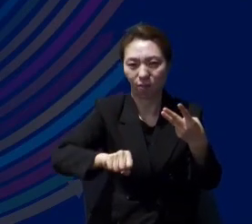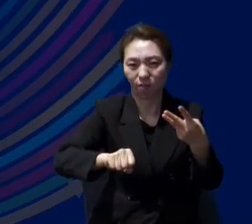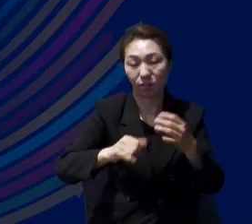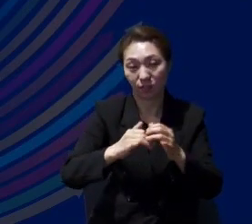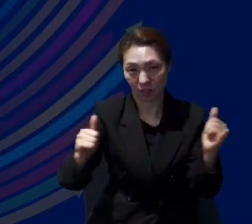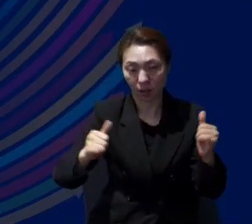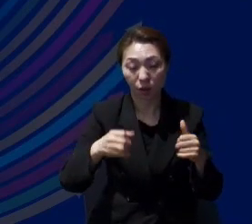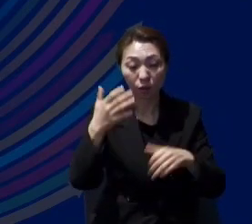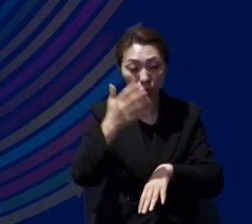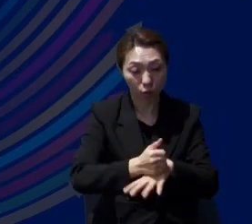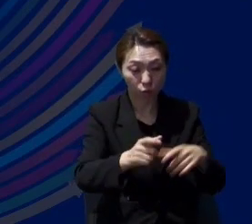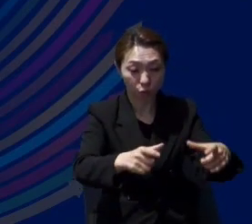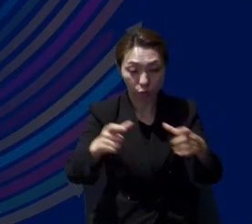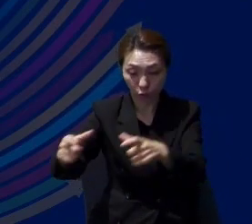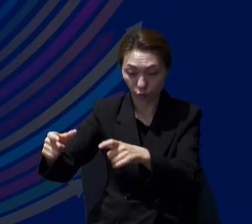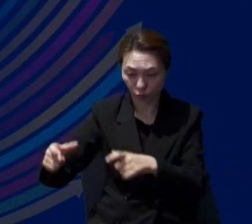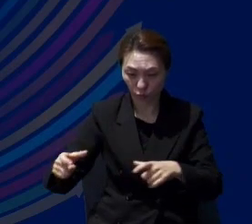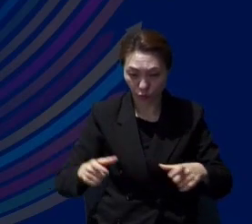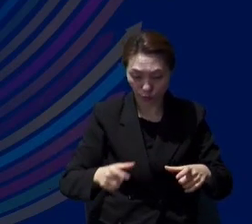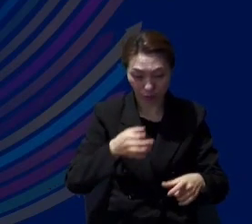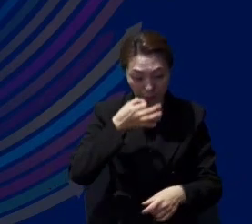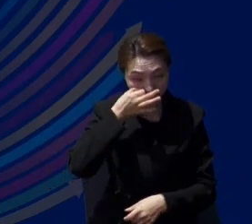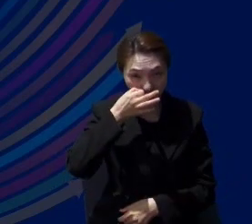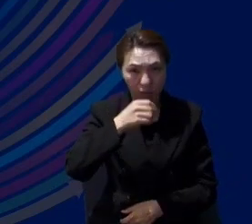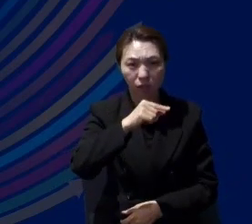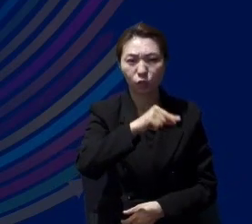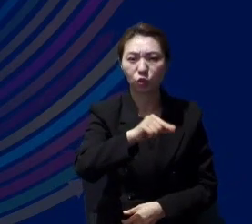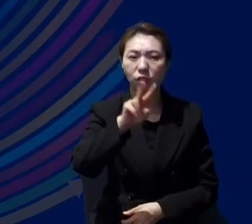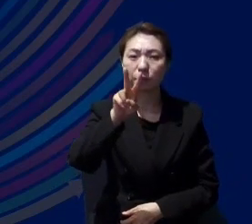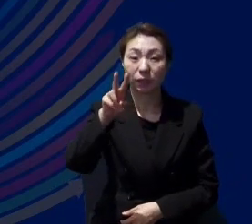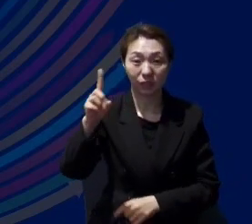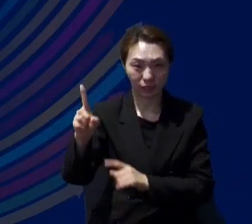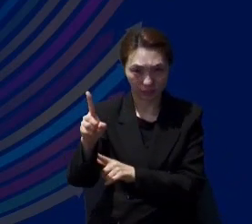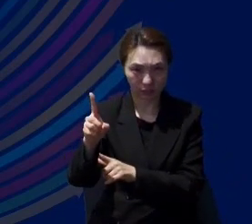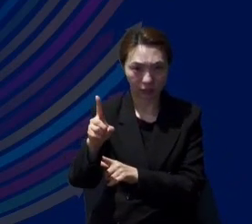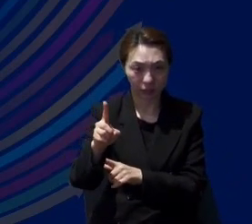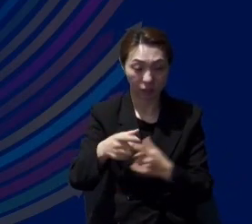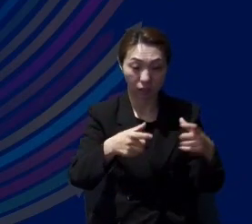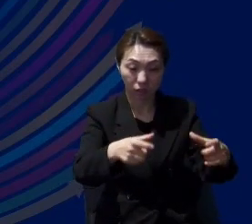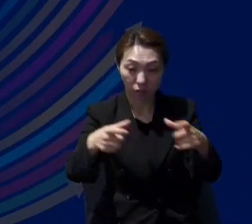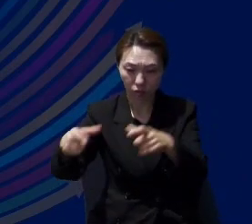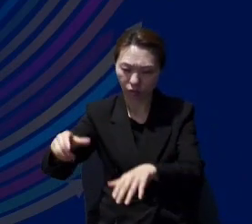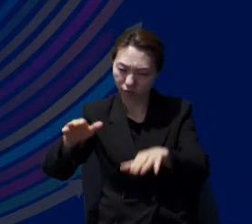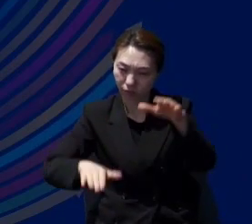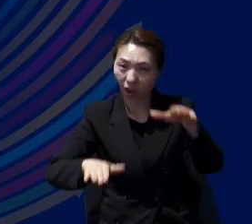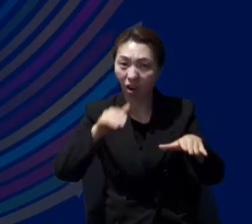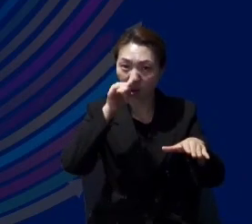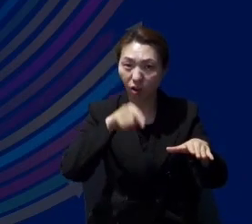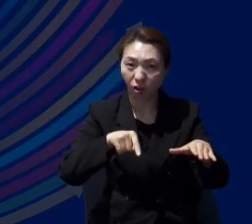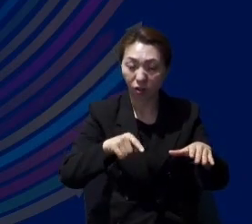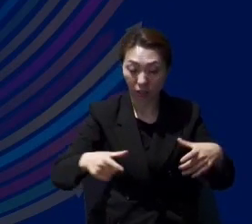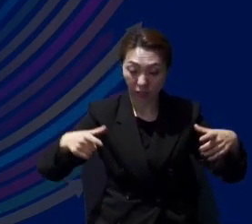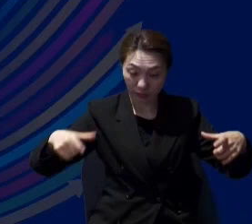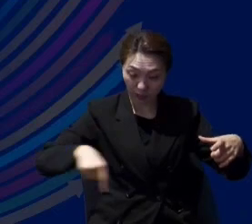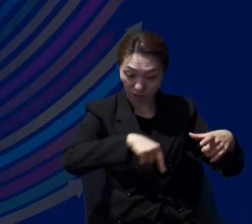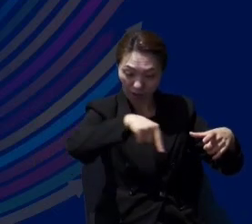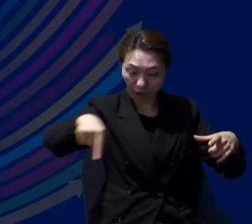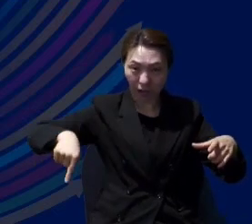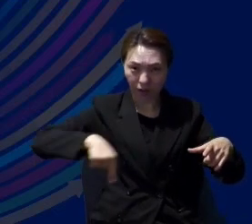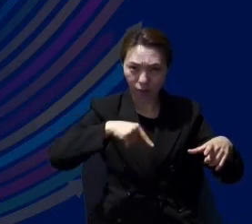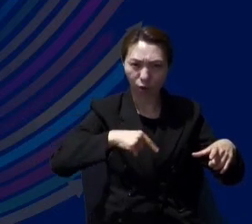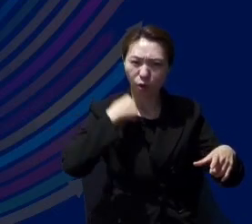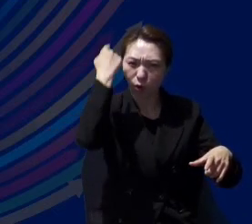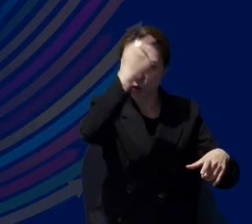really substantial differences at the state level. And work that we have done previously and that others have done previously shows that even within states, there's a huge